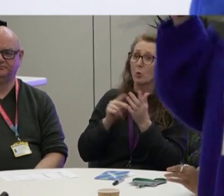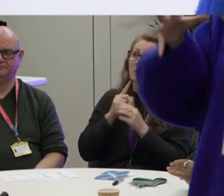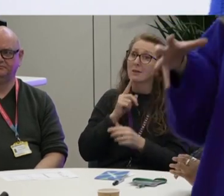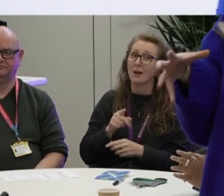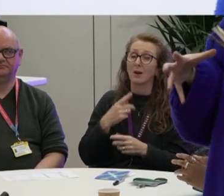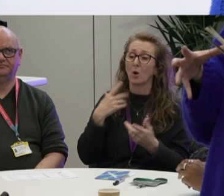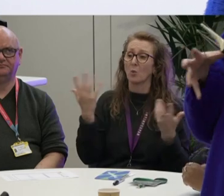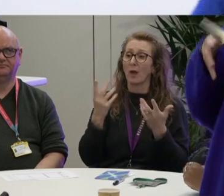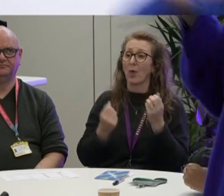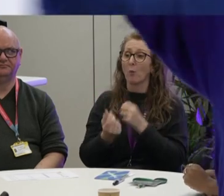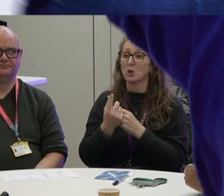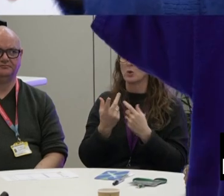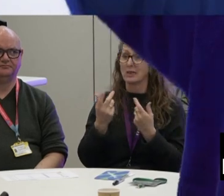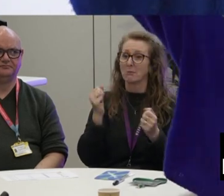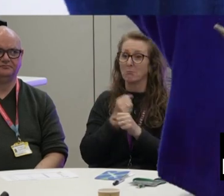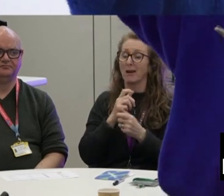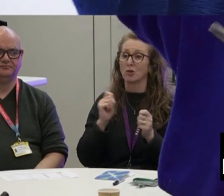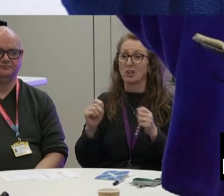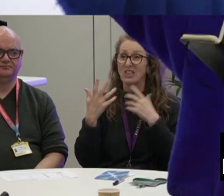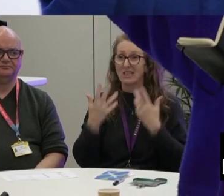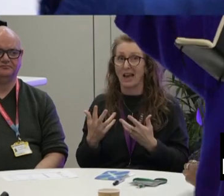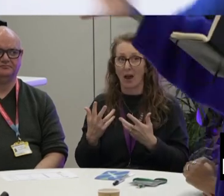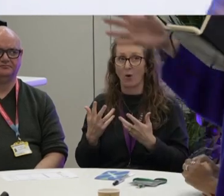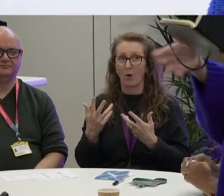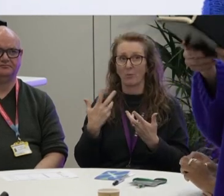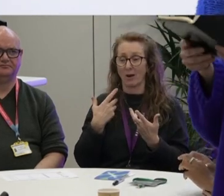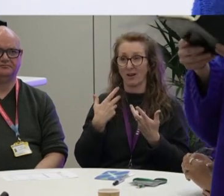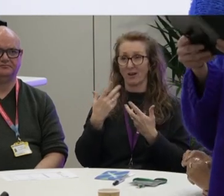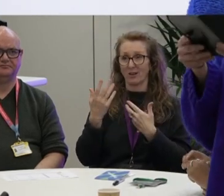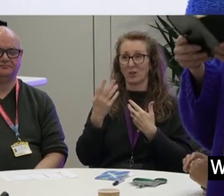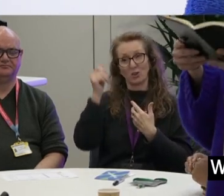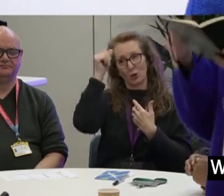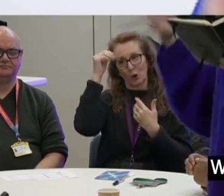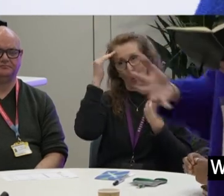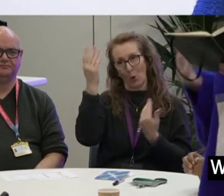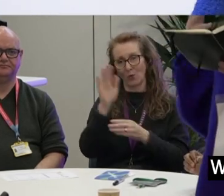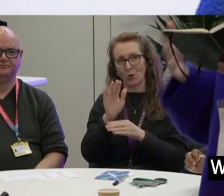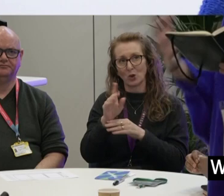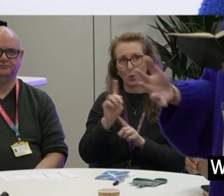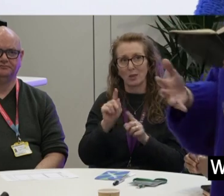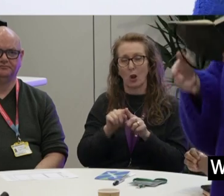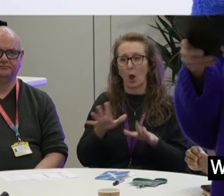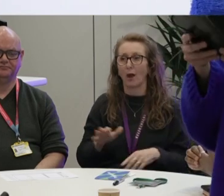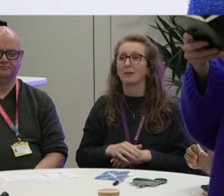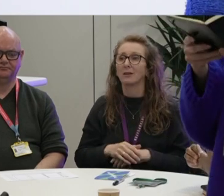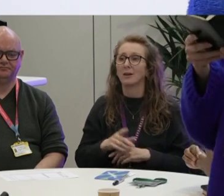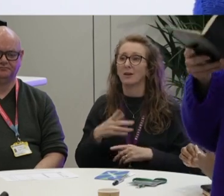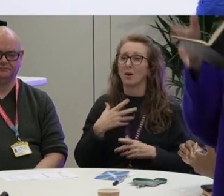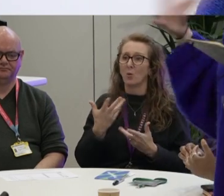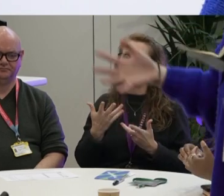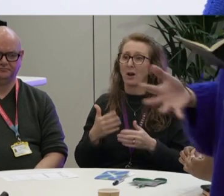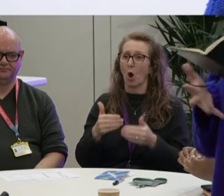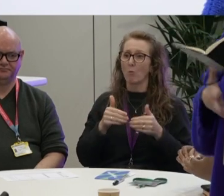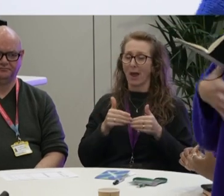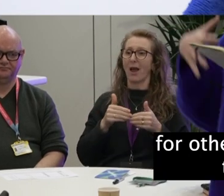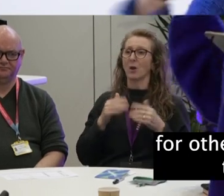to make the changes now but build for something that we might not even know what it looks like yet? Where do I need to push back? And where do I need to